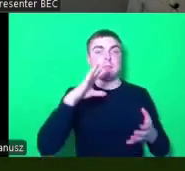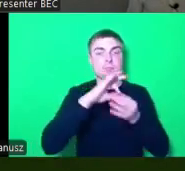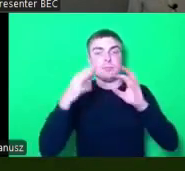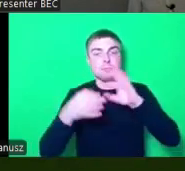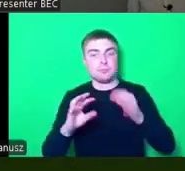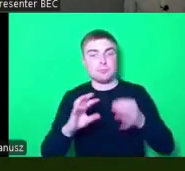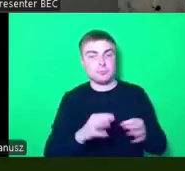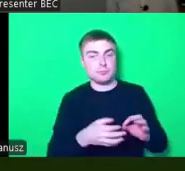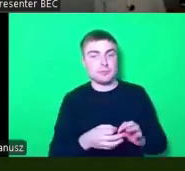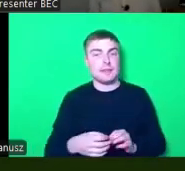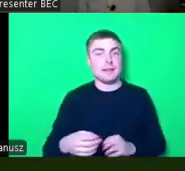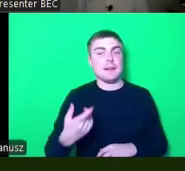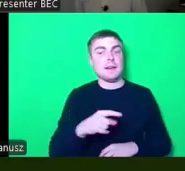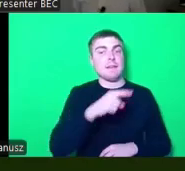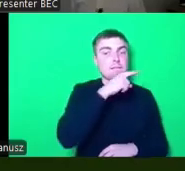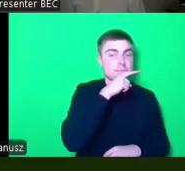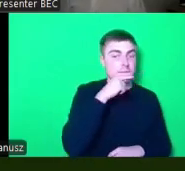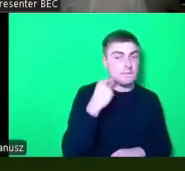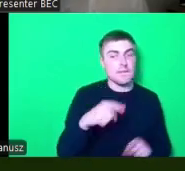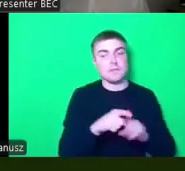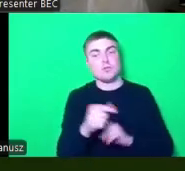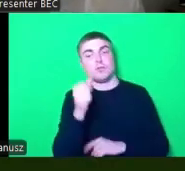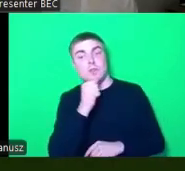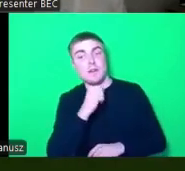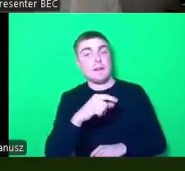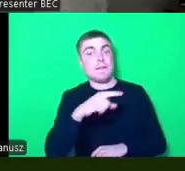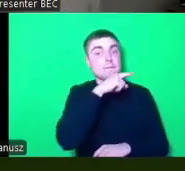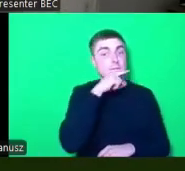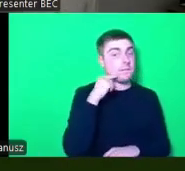trade-offs and the green lines are win-wins.